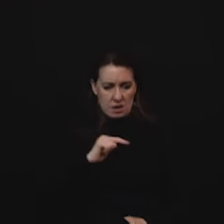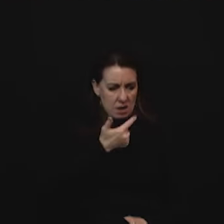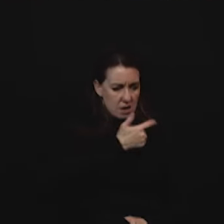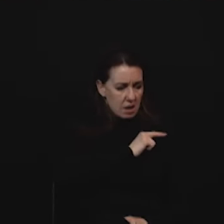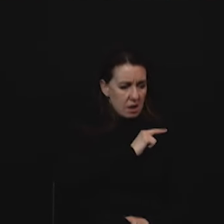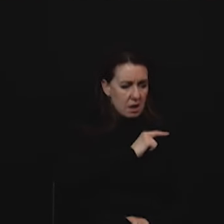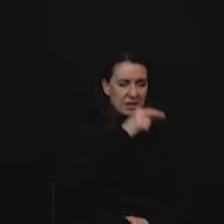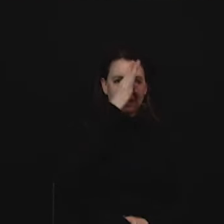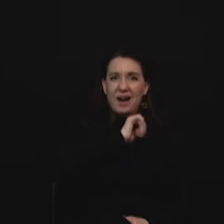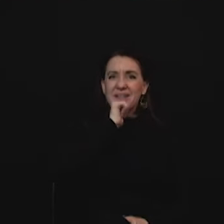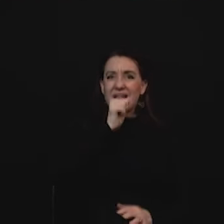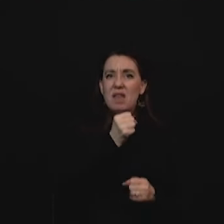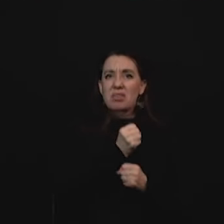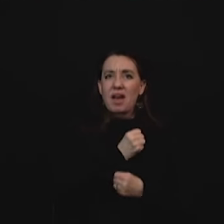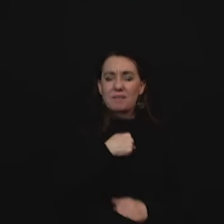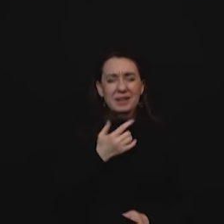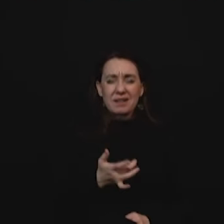love me.